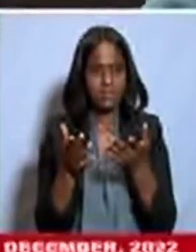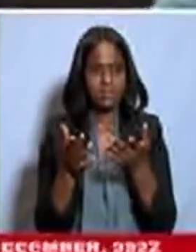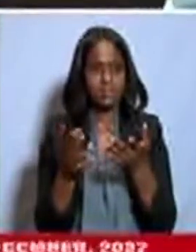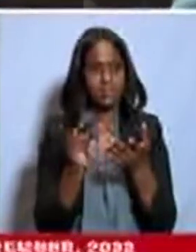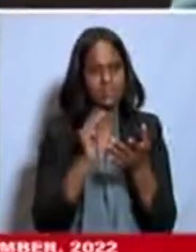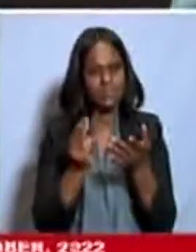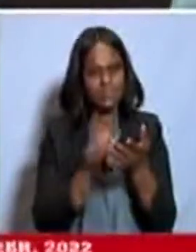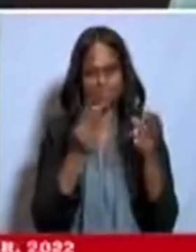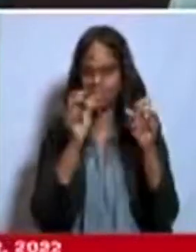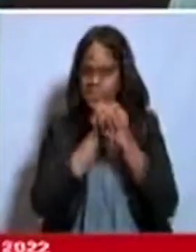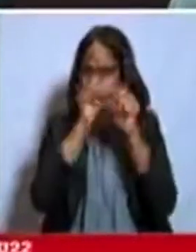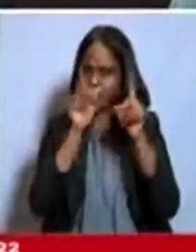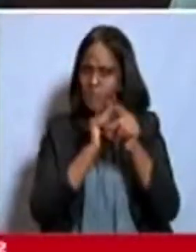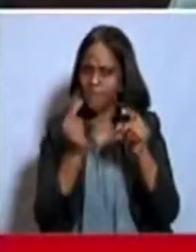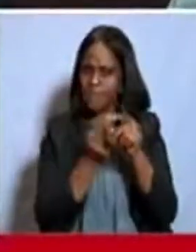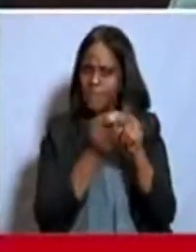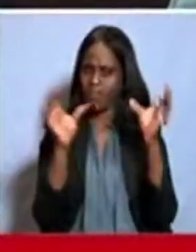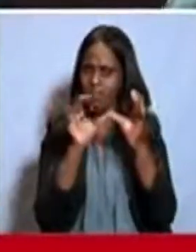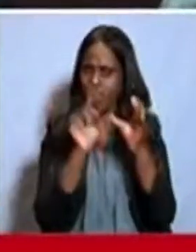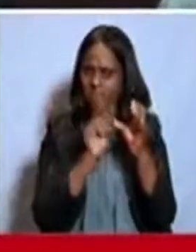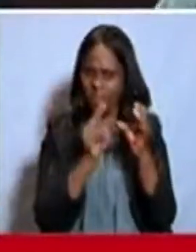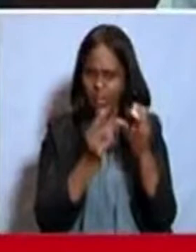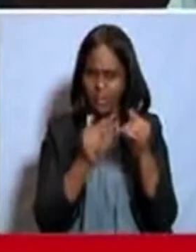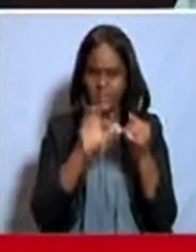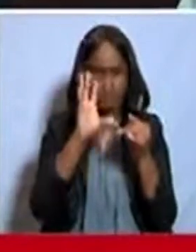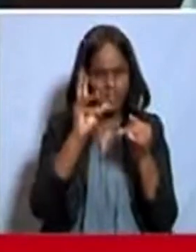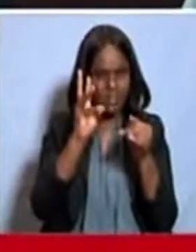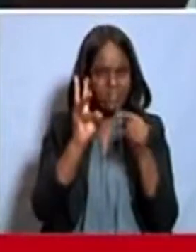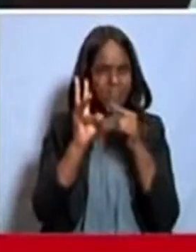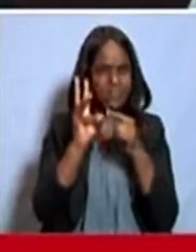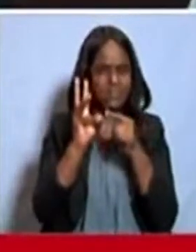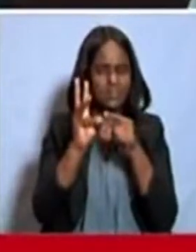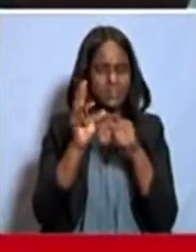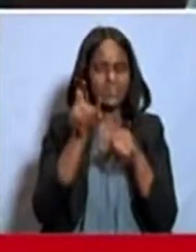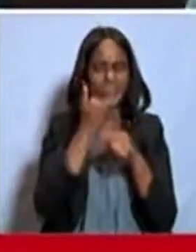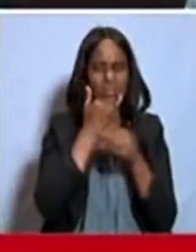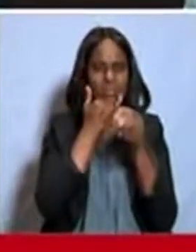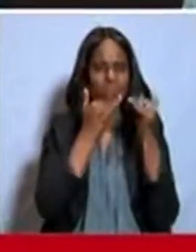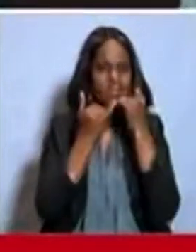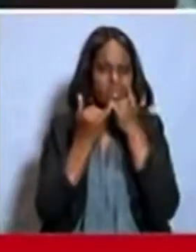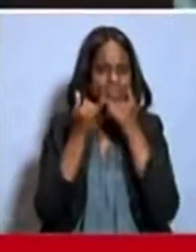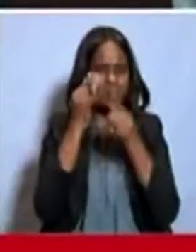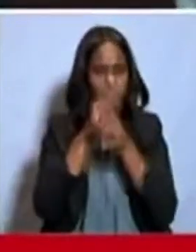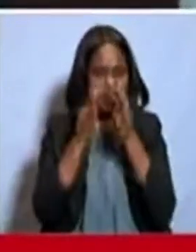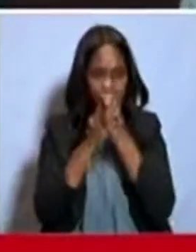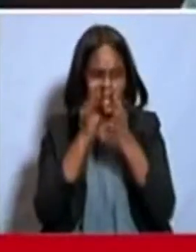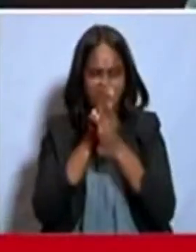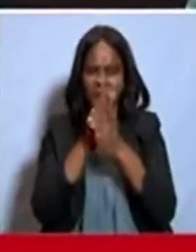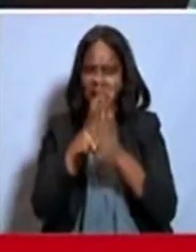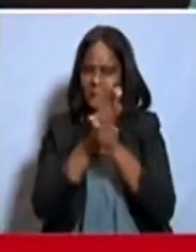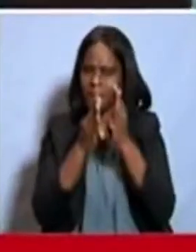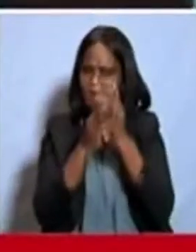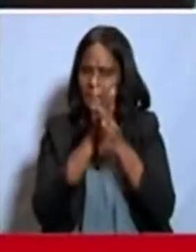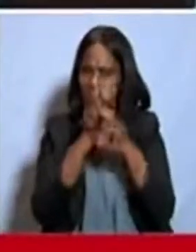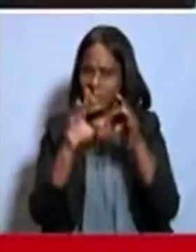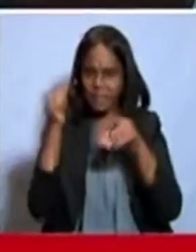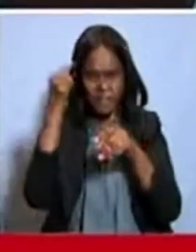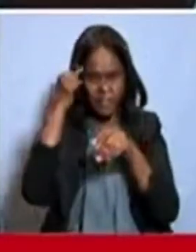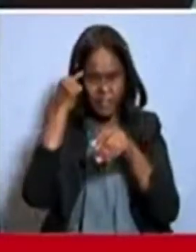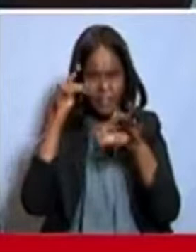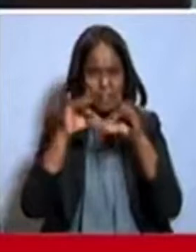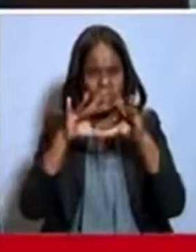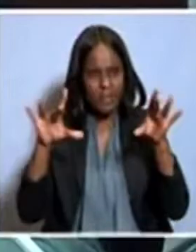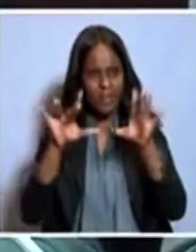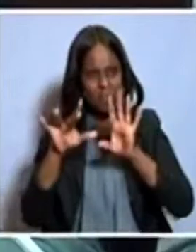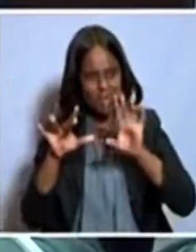are wondering as a committee, 16 illegal structures built on a government piece of